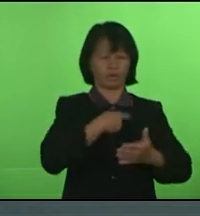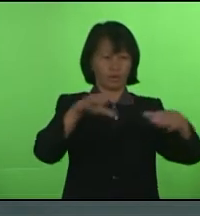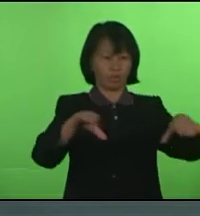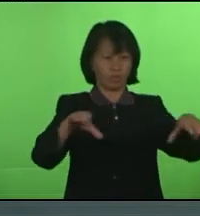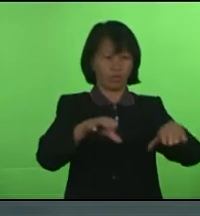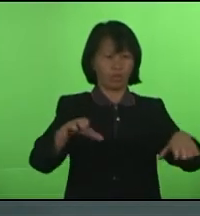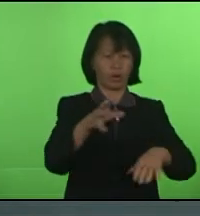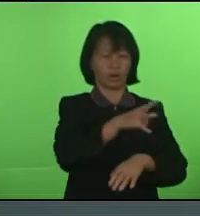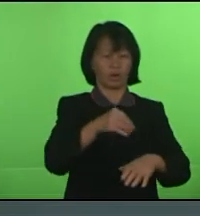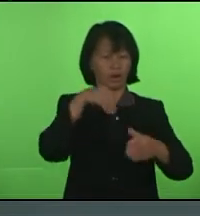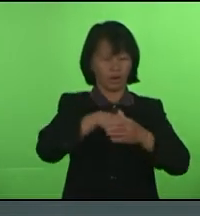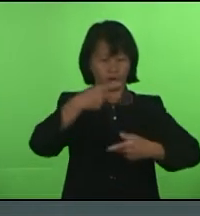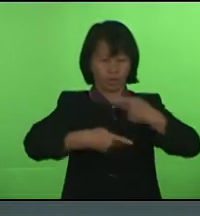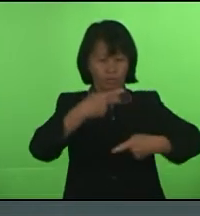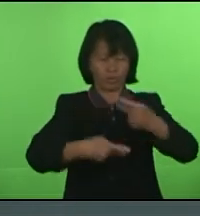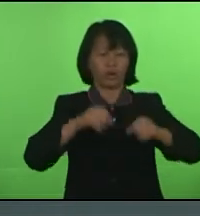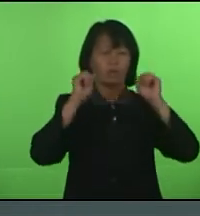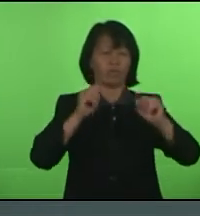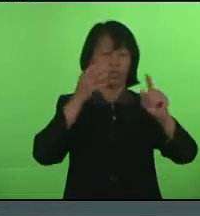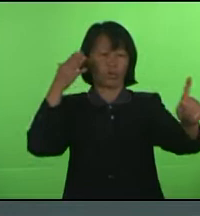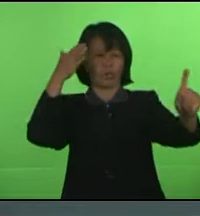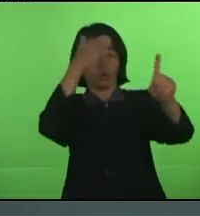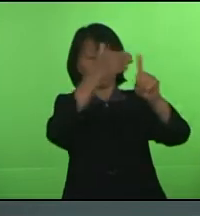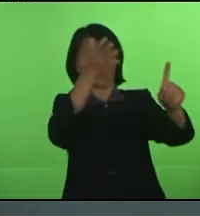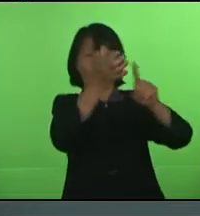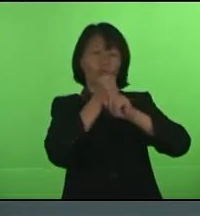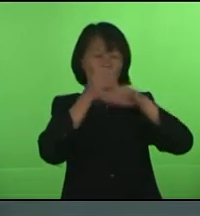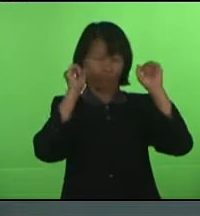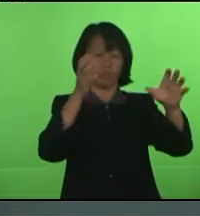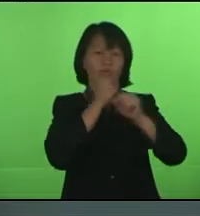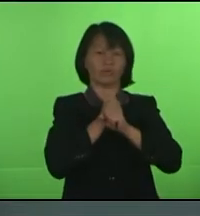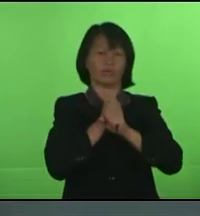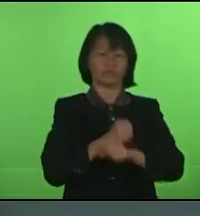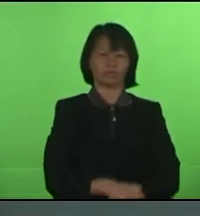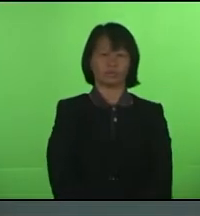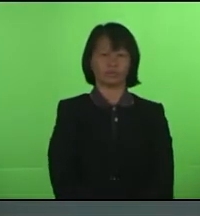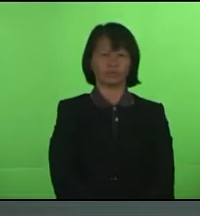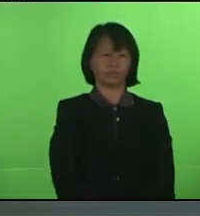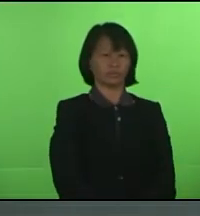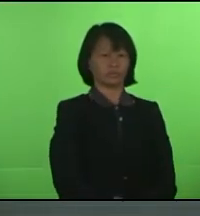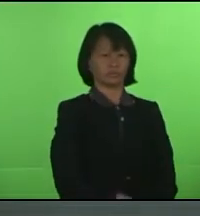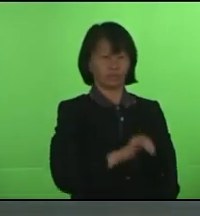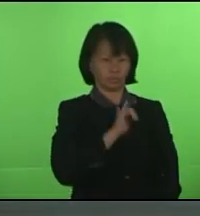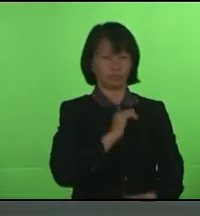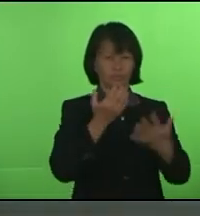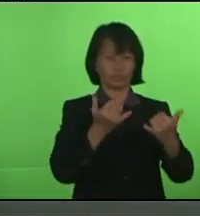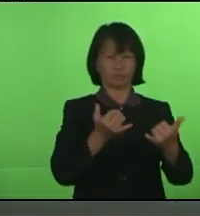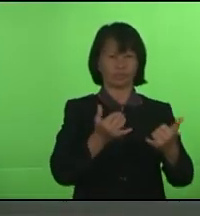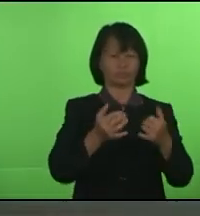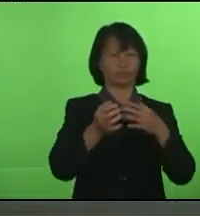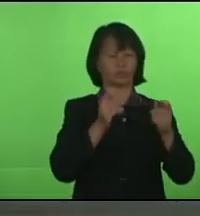and in the process you can achieve your goal. Now we have done that, we have covered that. Now I want to go now